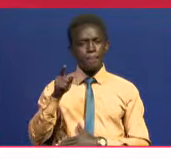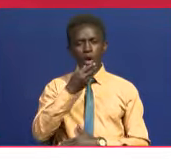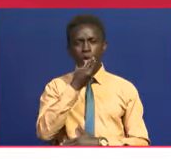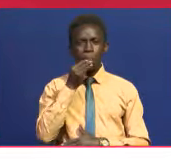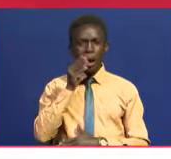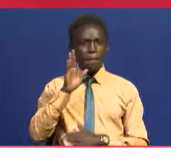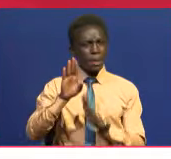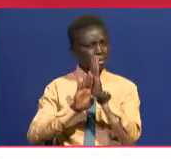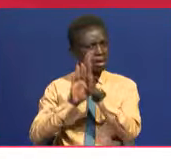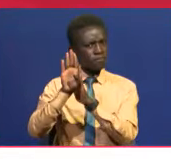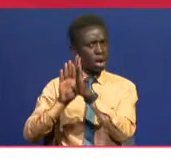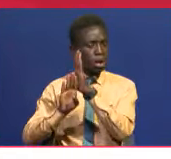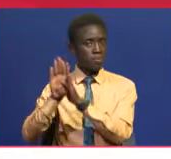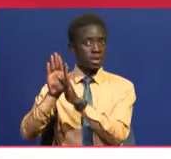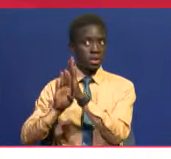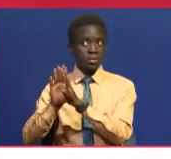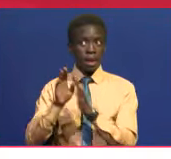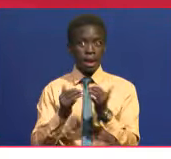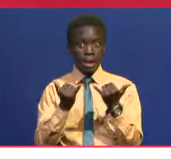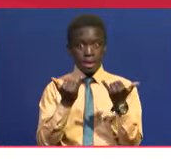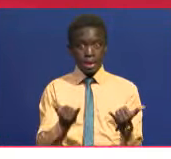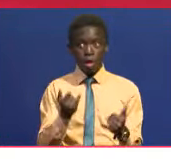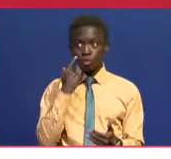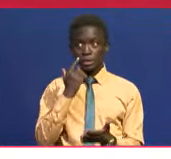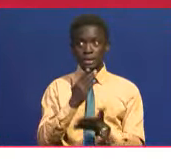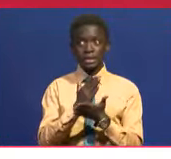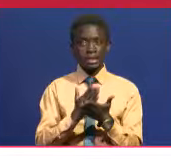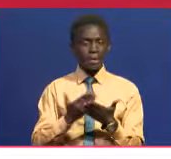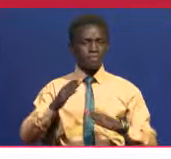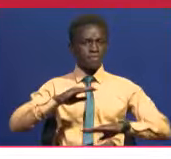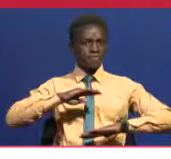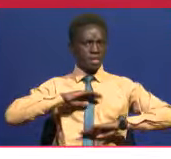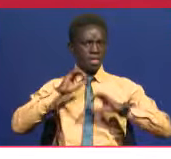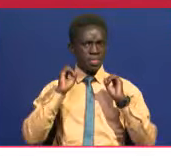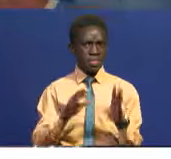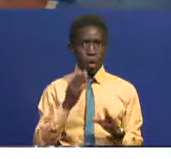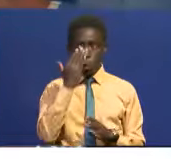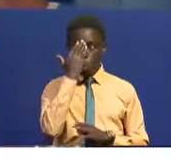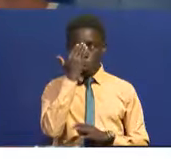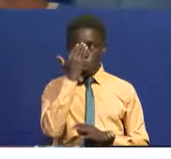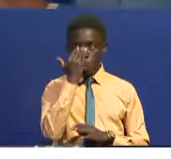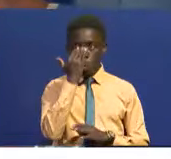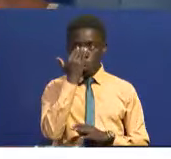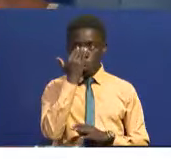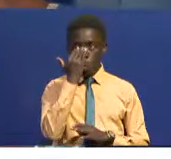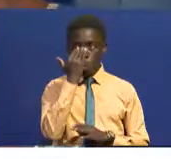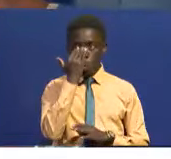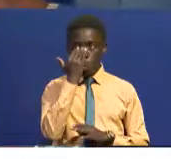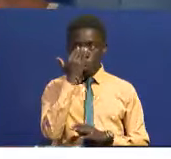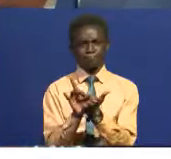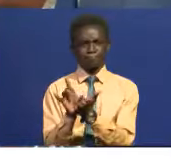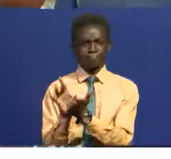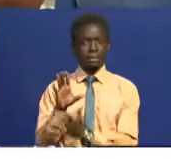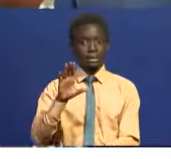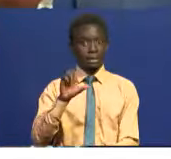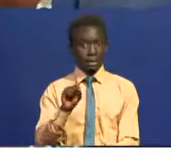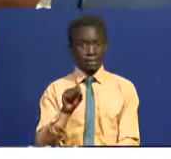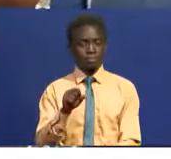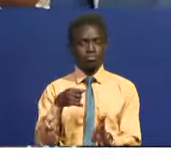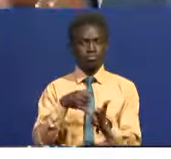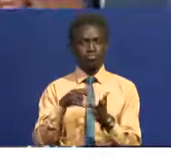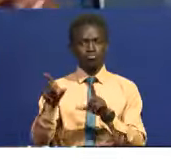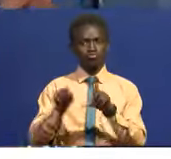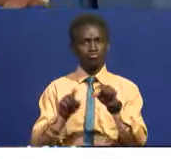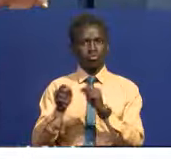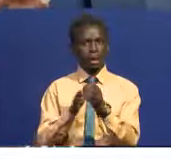in Meru County expressed dissatisfaction over the reinstatement of the recently dismissed cabinet nomination of